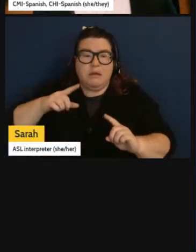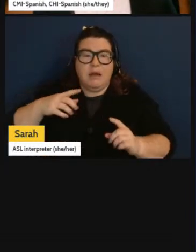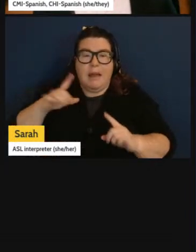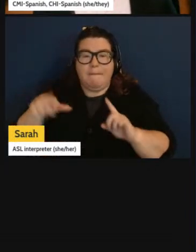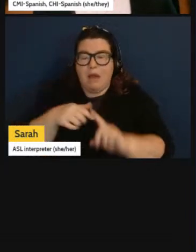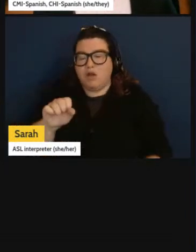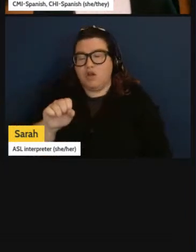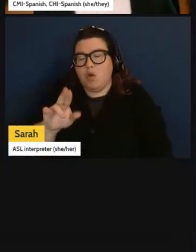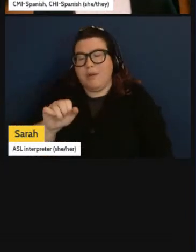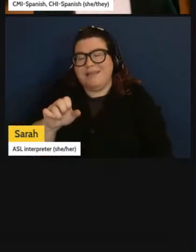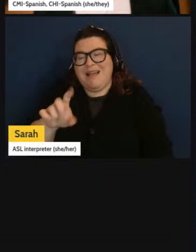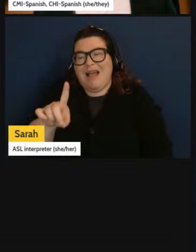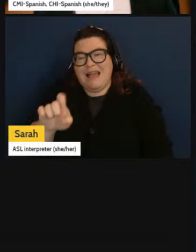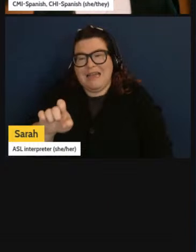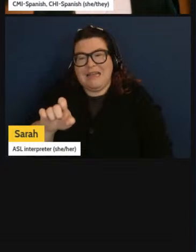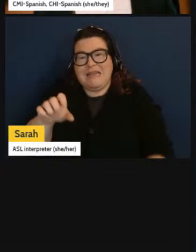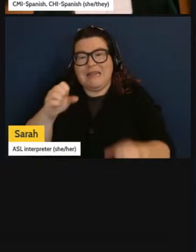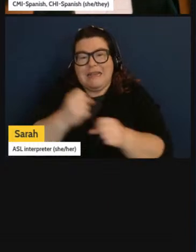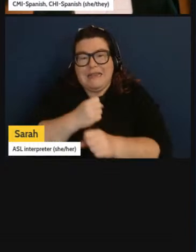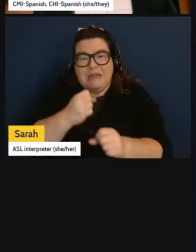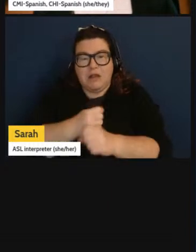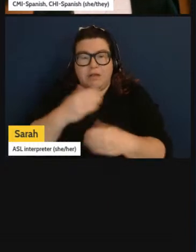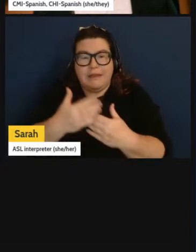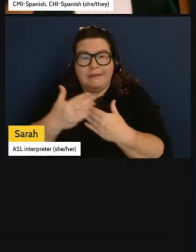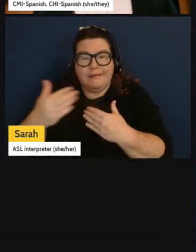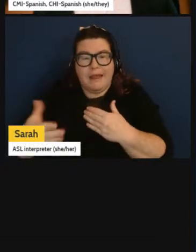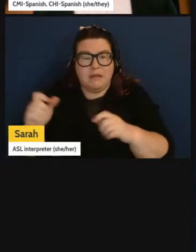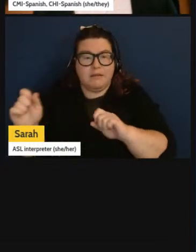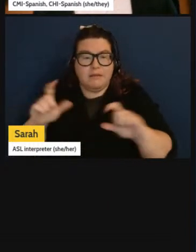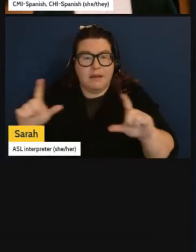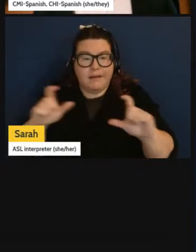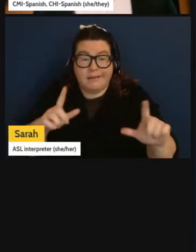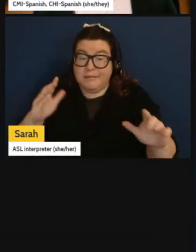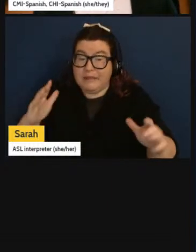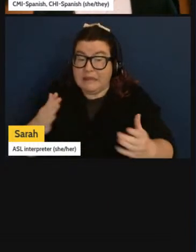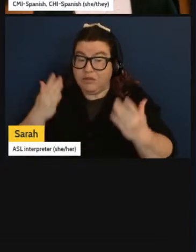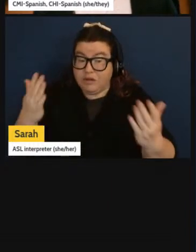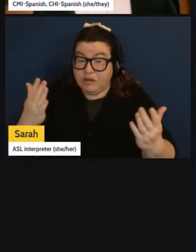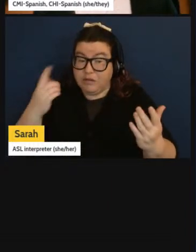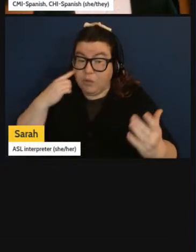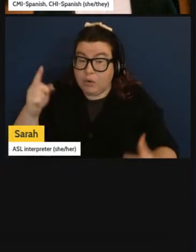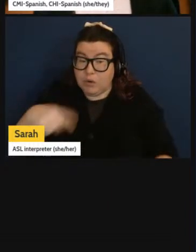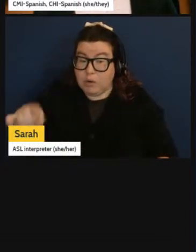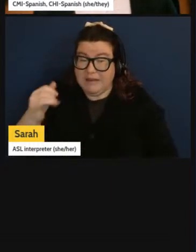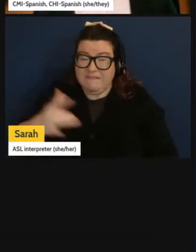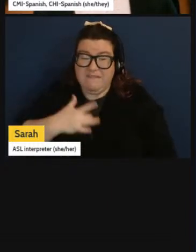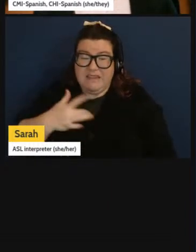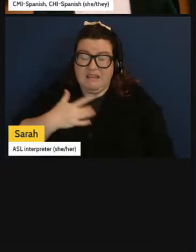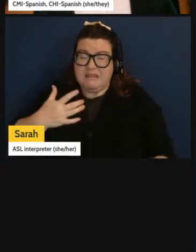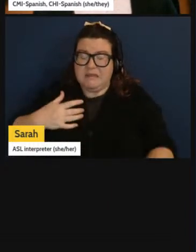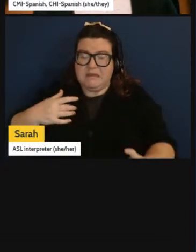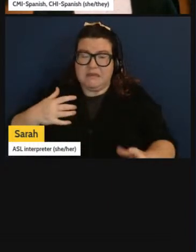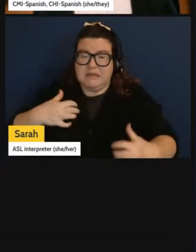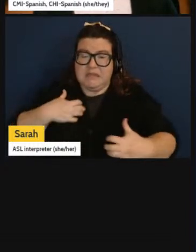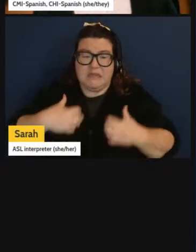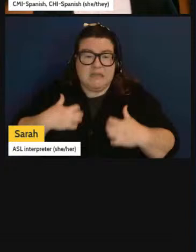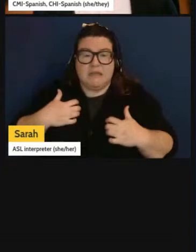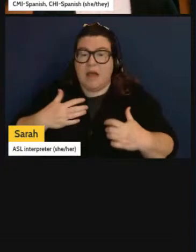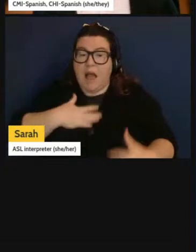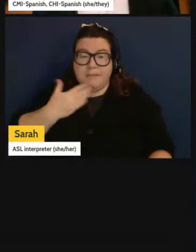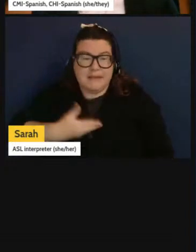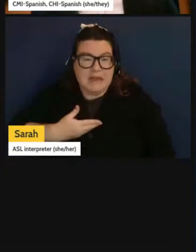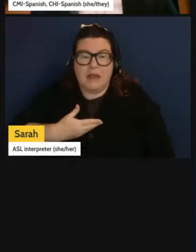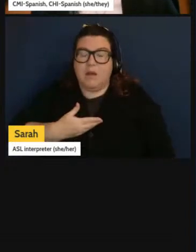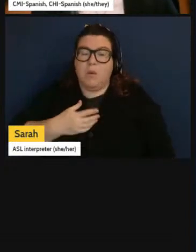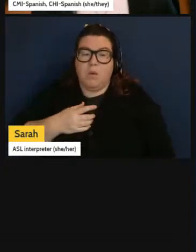statistics on the next few slides. My suggestion to you, if you do find this information upsetting, is, well,